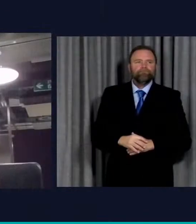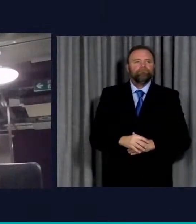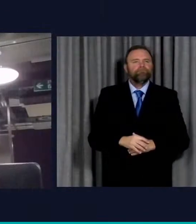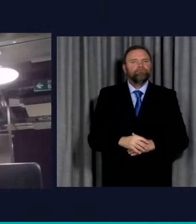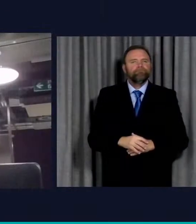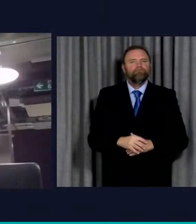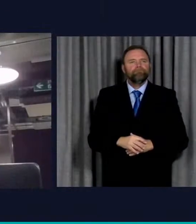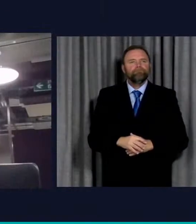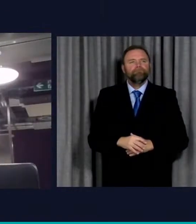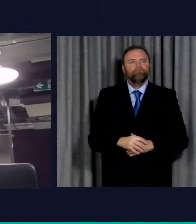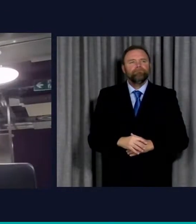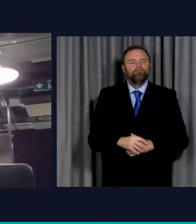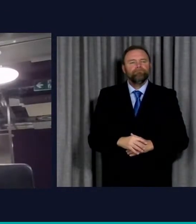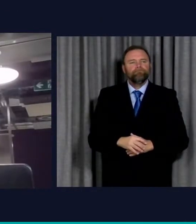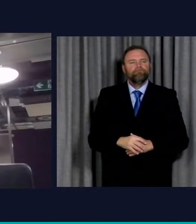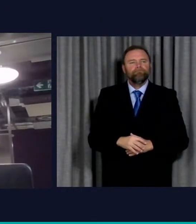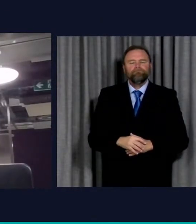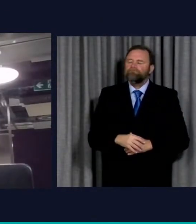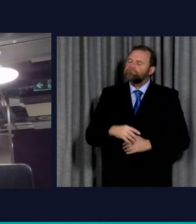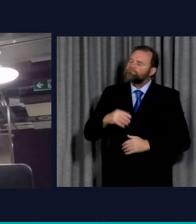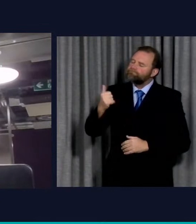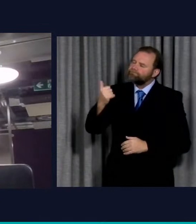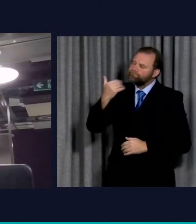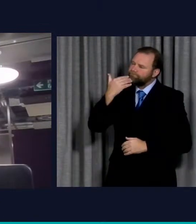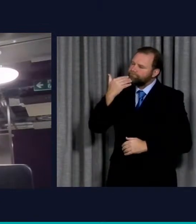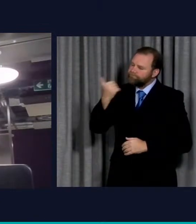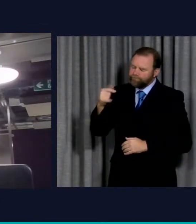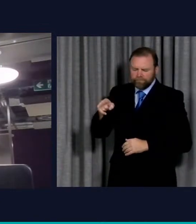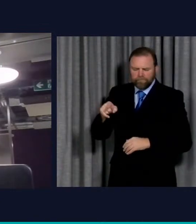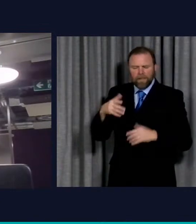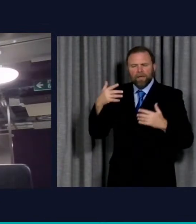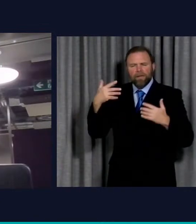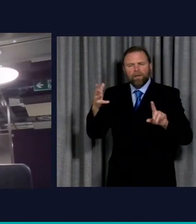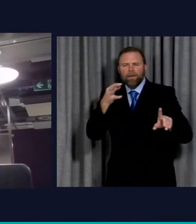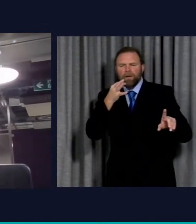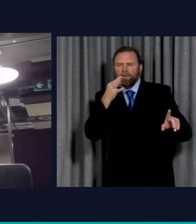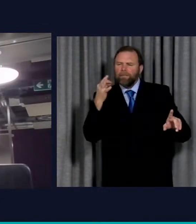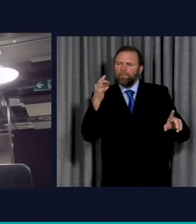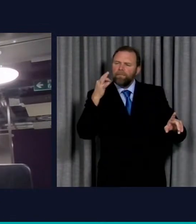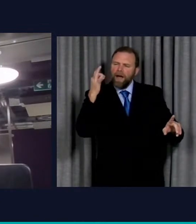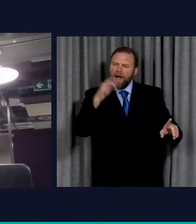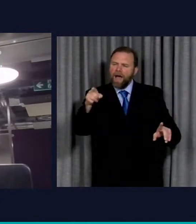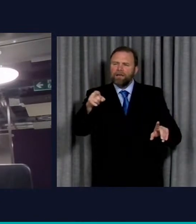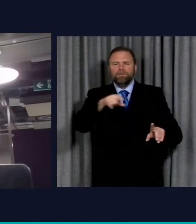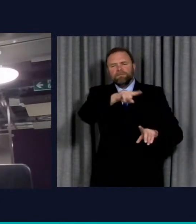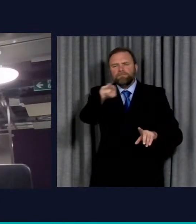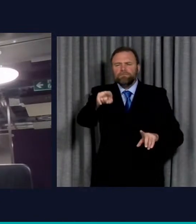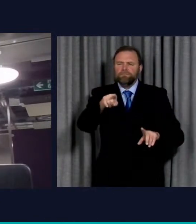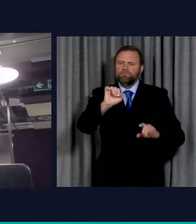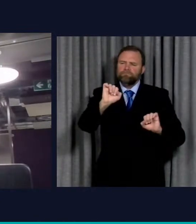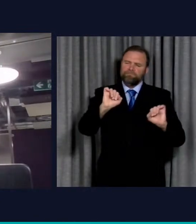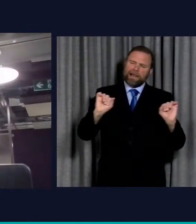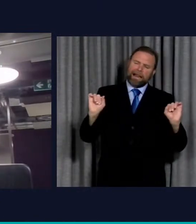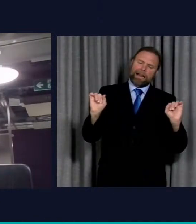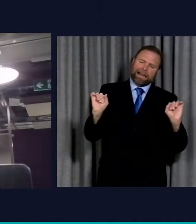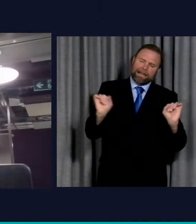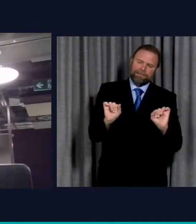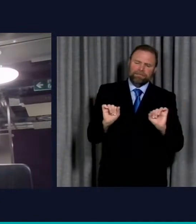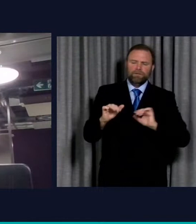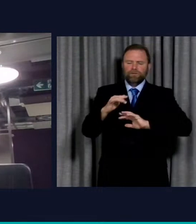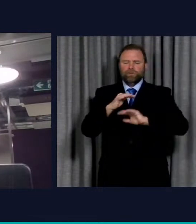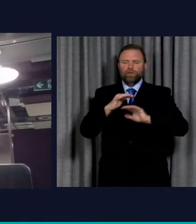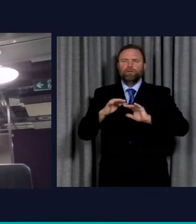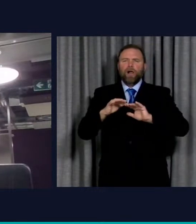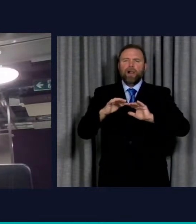Diolch. And you've asked people to limit their social contact today, but you haven't gone further and said limit